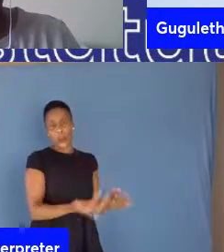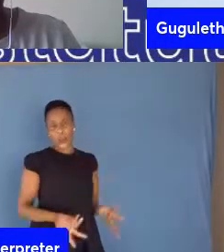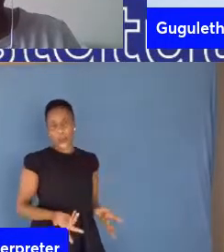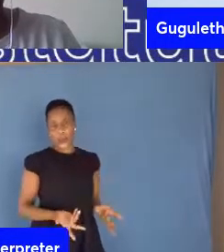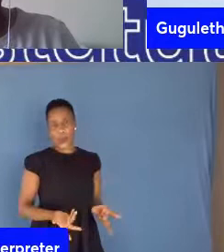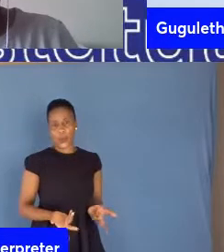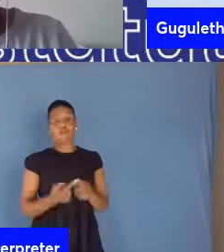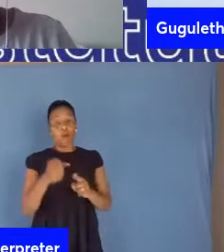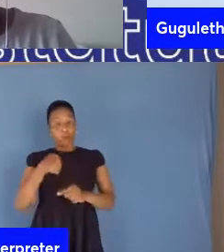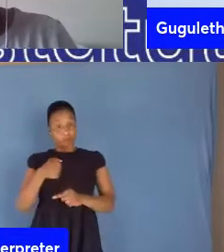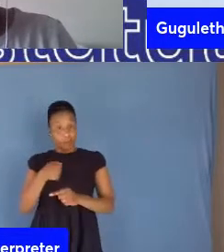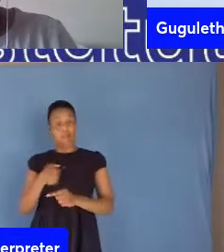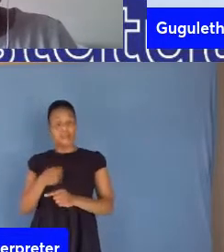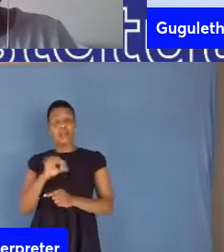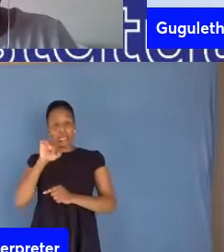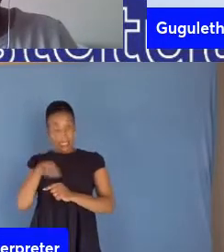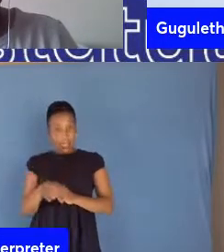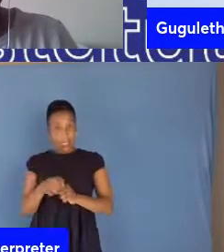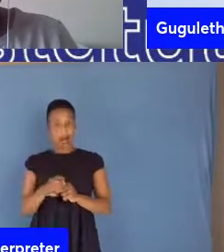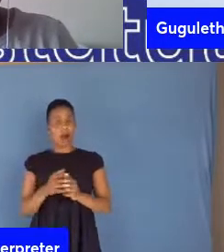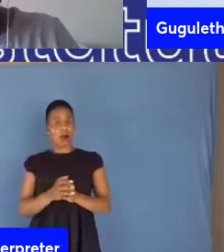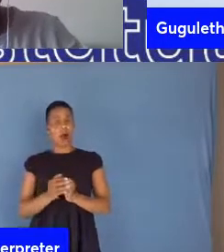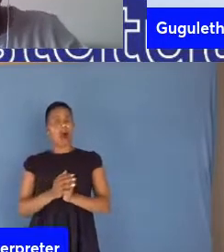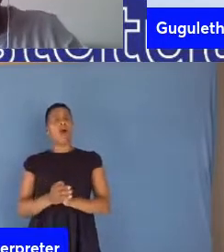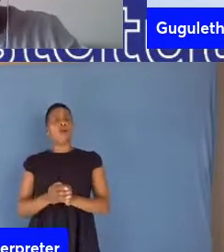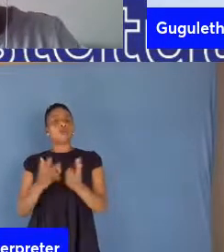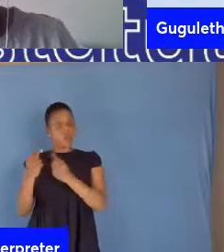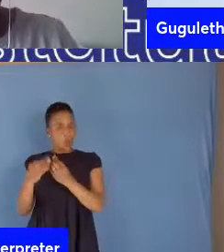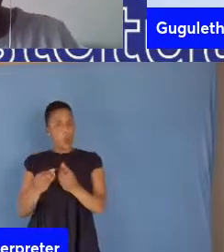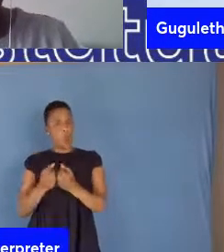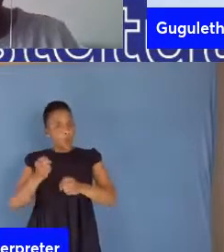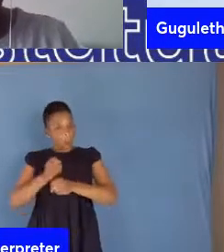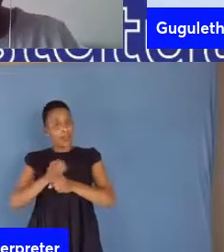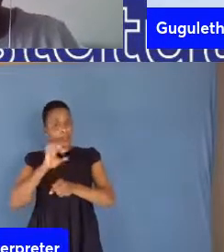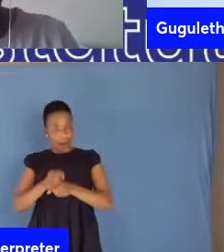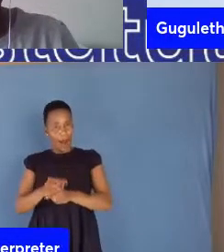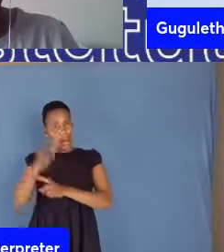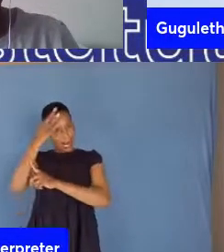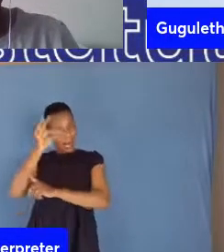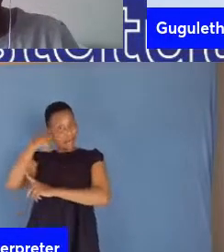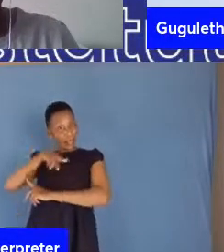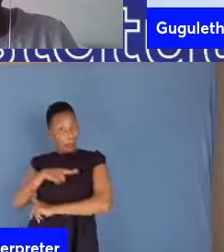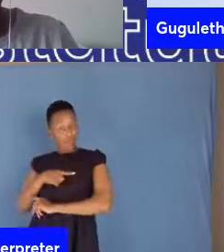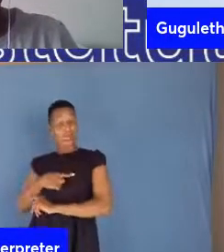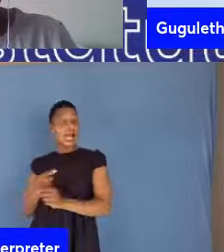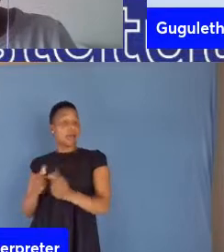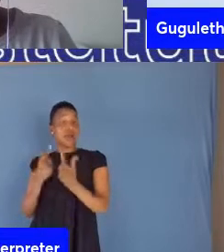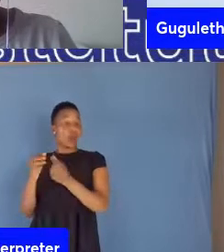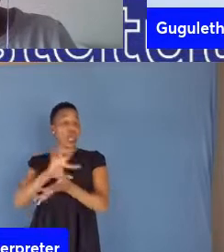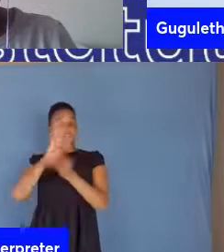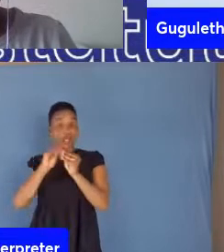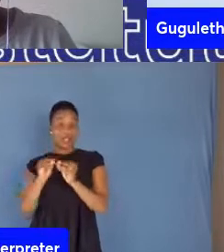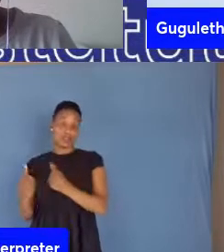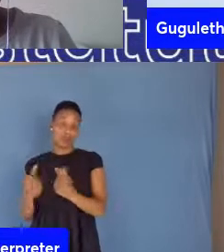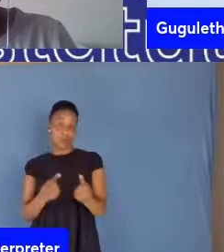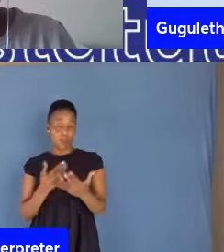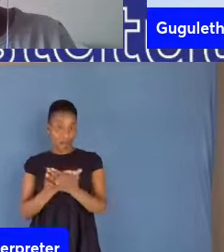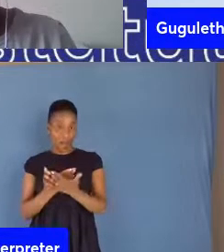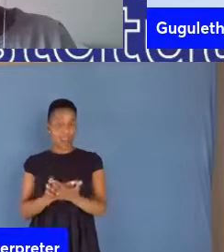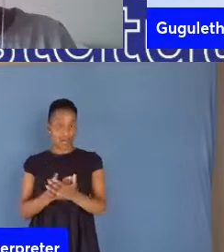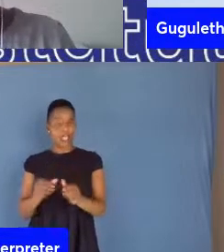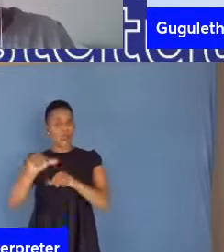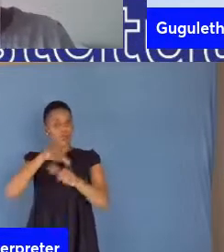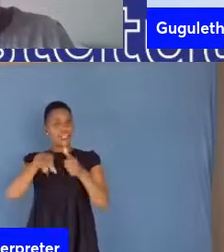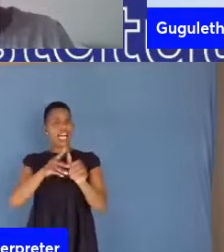as we may be lamenting, our government is doing what it can. I mean, the social development is inundated with so